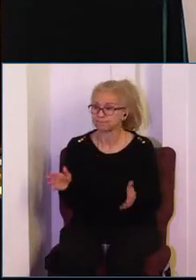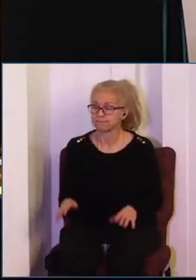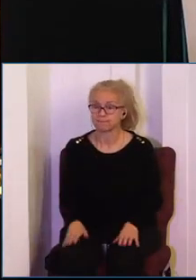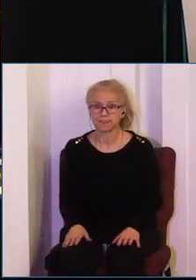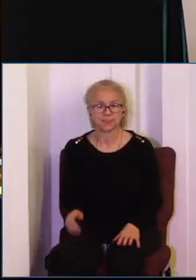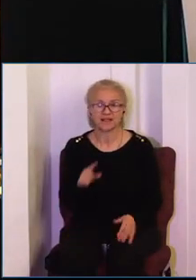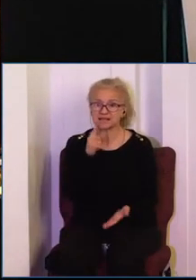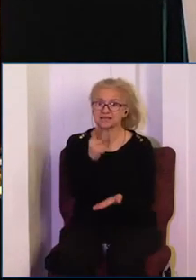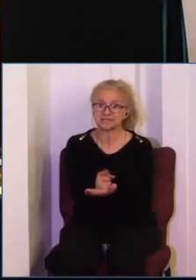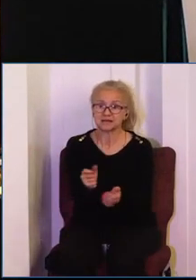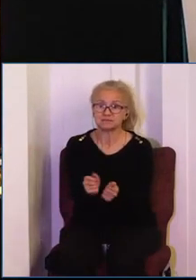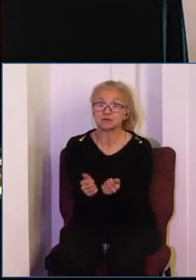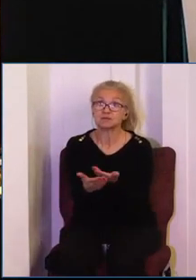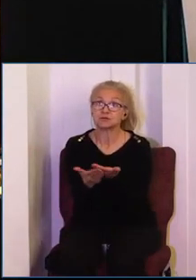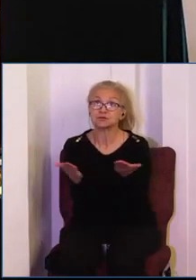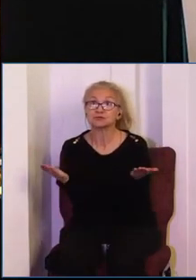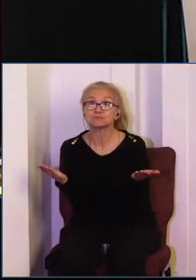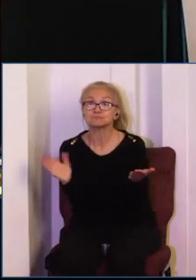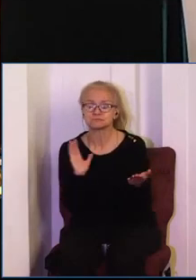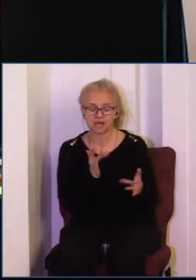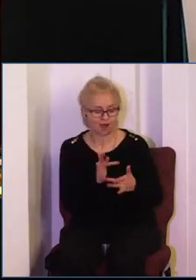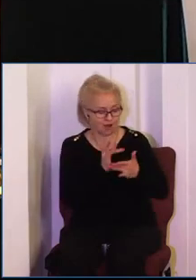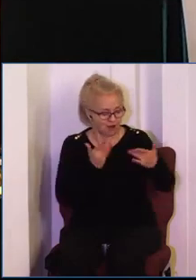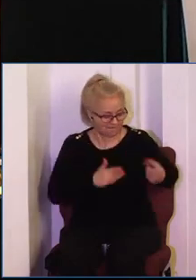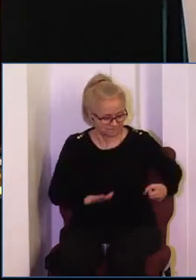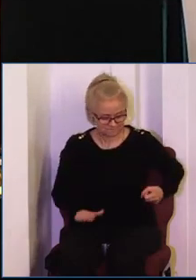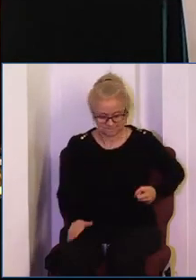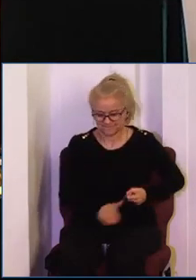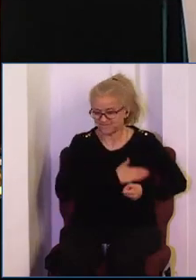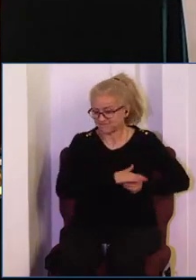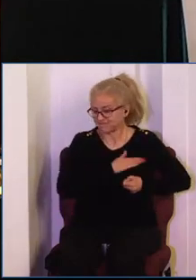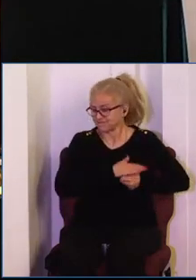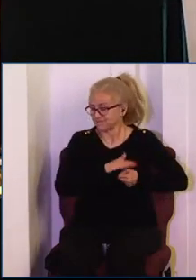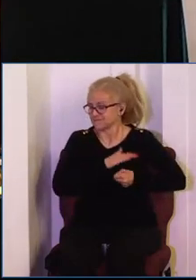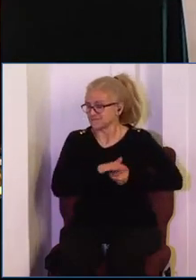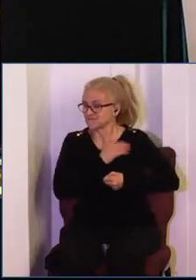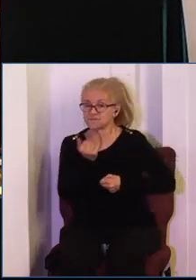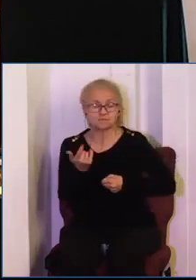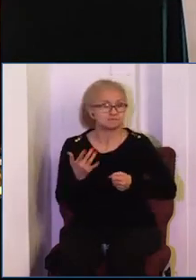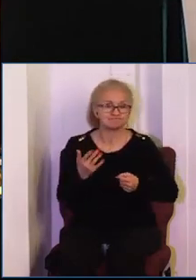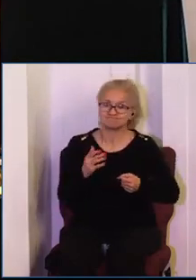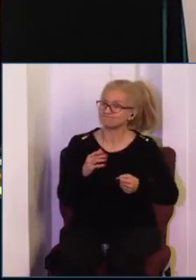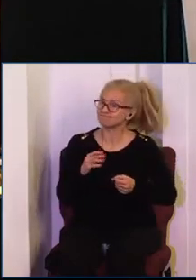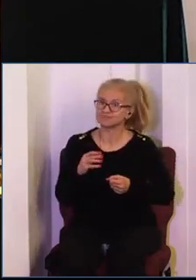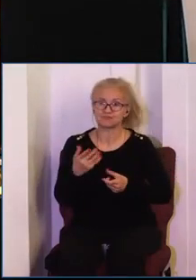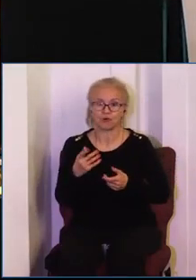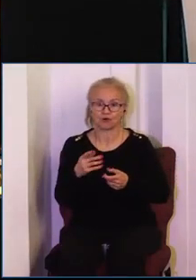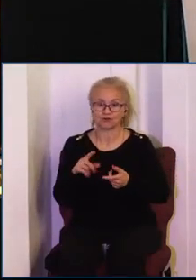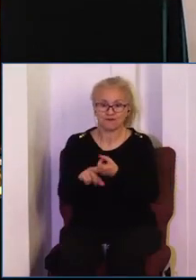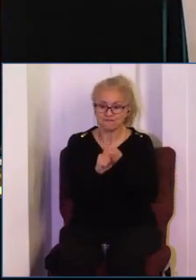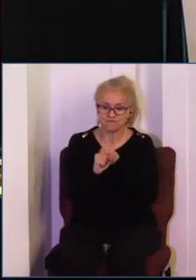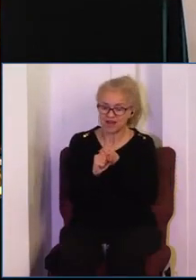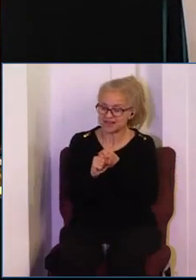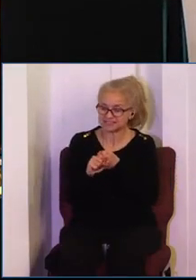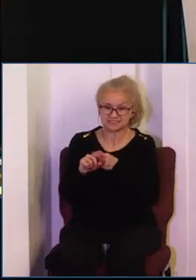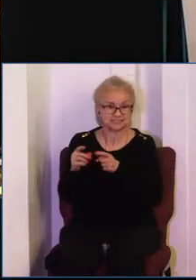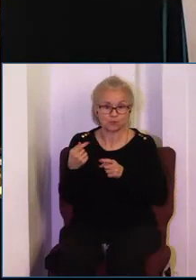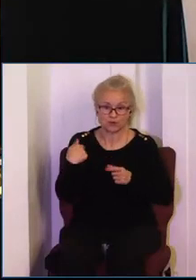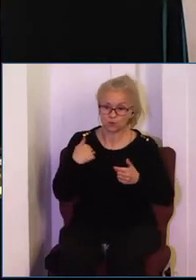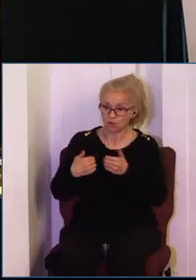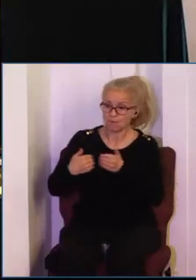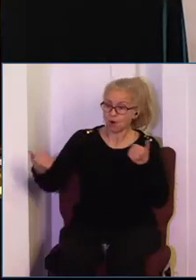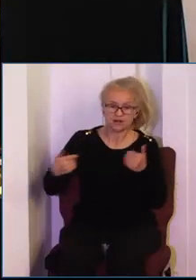In love with you, our hearts are filled by friends who walk beside us even when we're